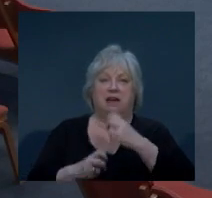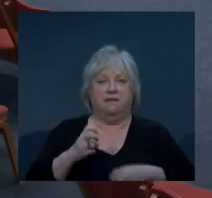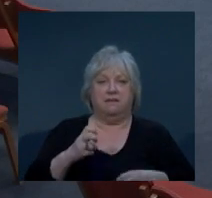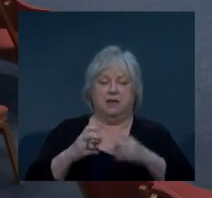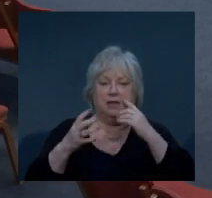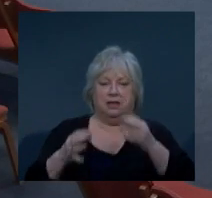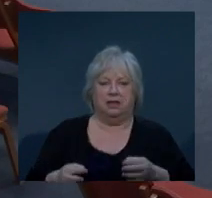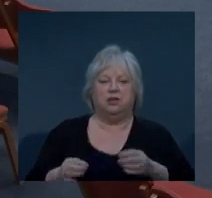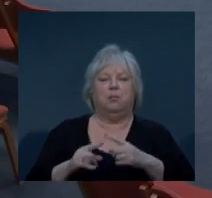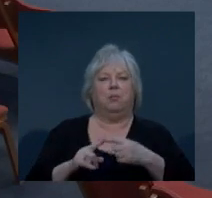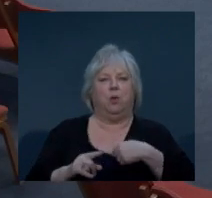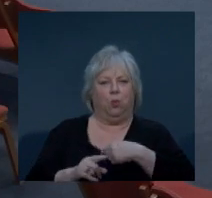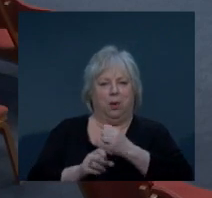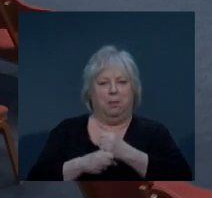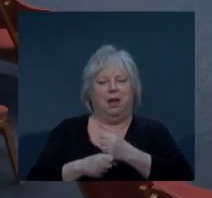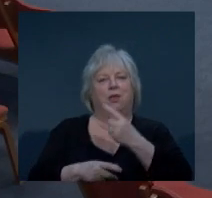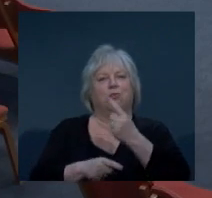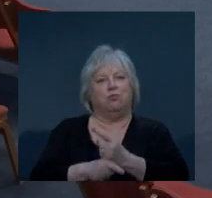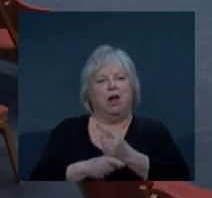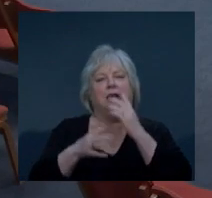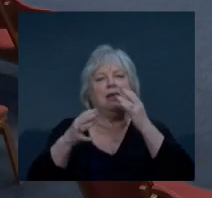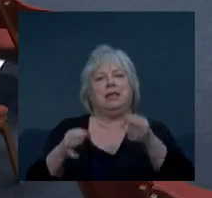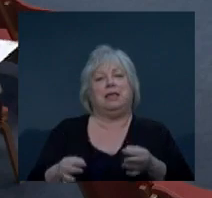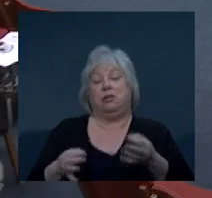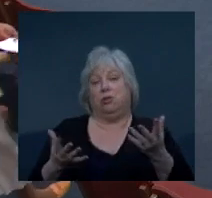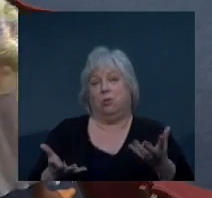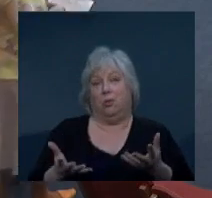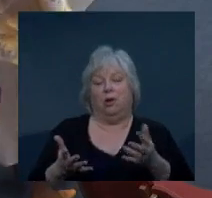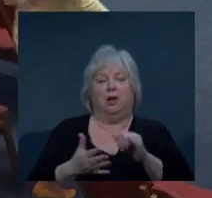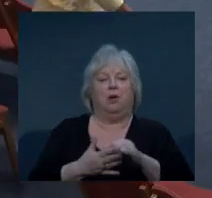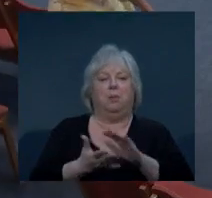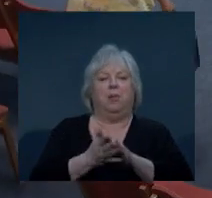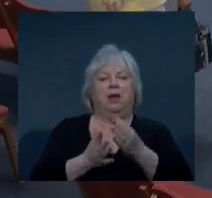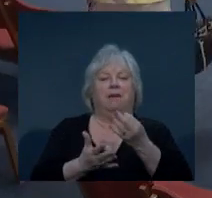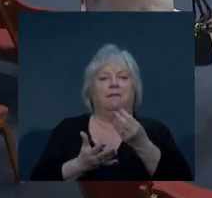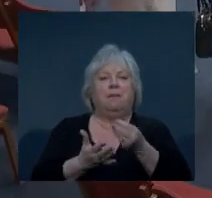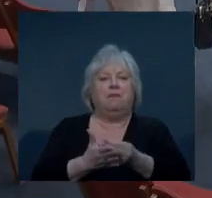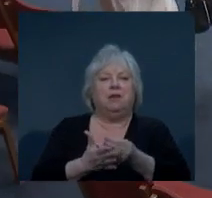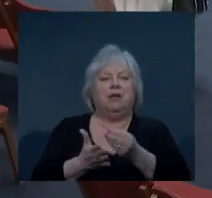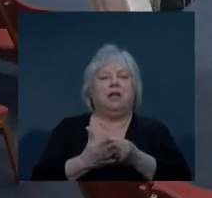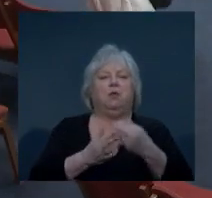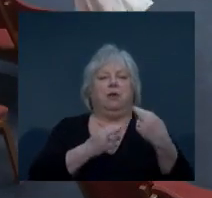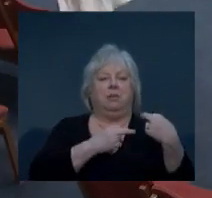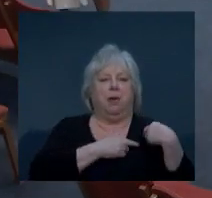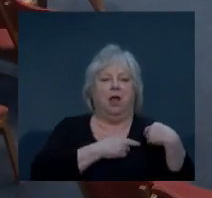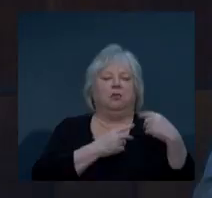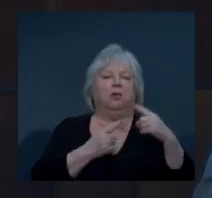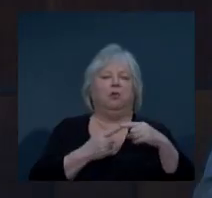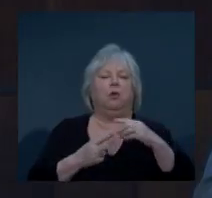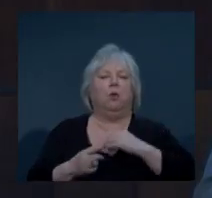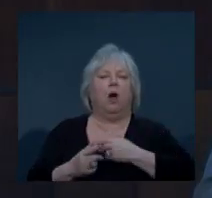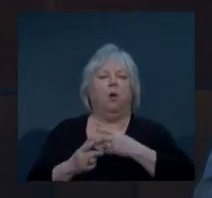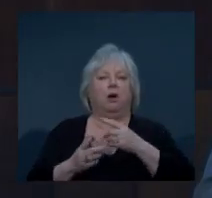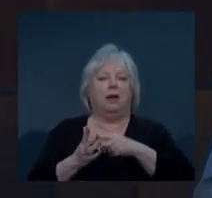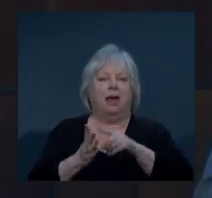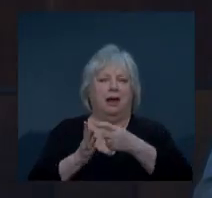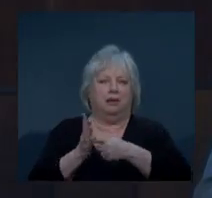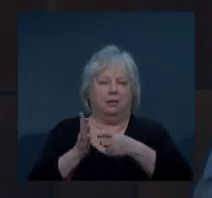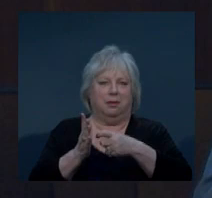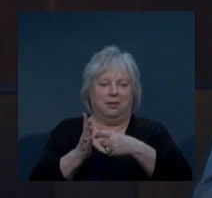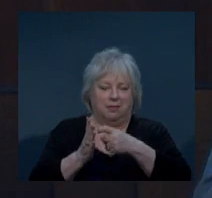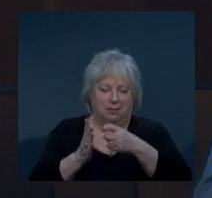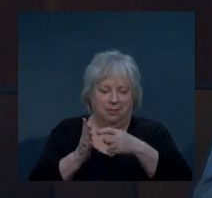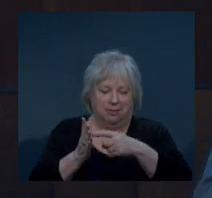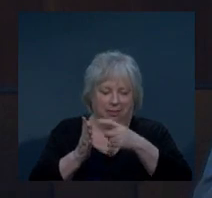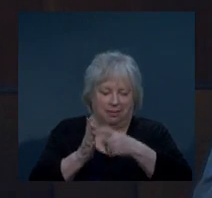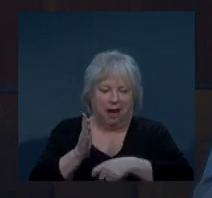but we made the right decision, and that's being fiscally responsible to our taxpayers. That's by right-sizing our government, making certain that we have